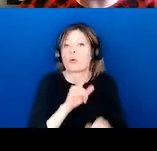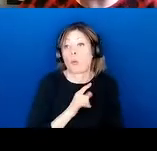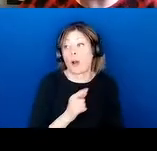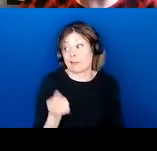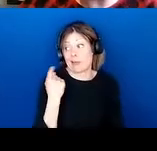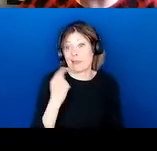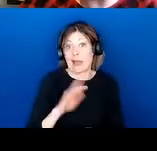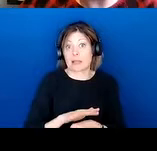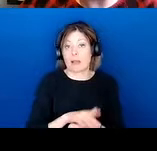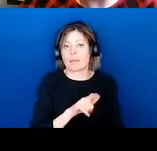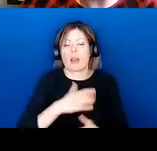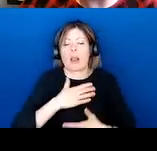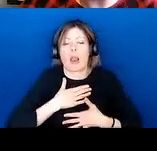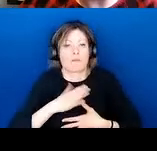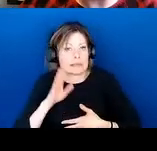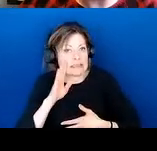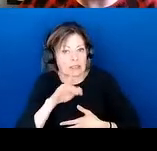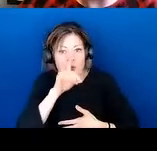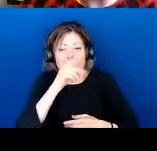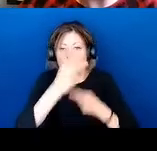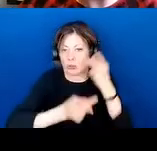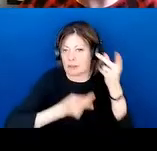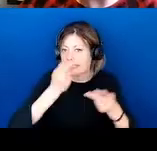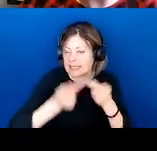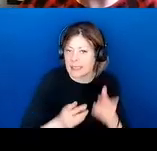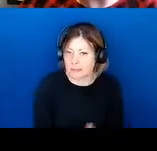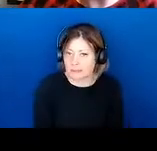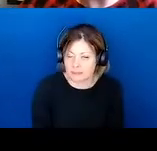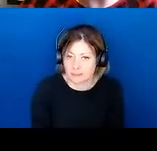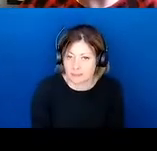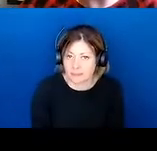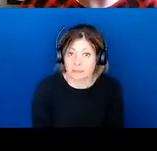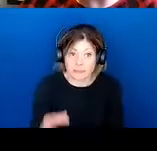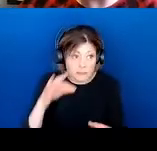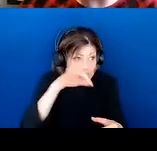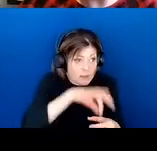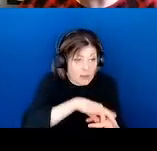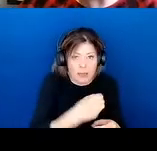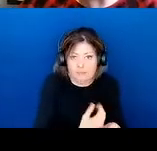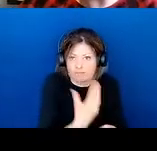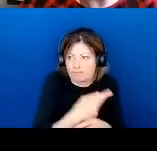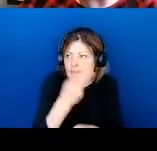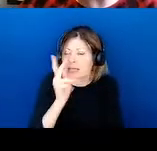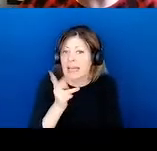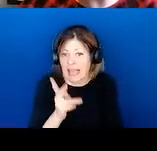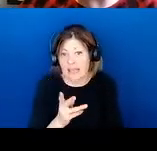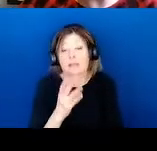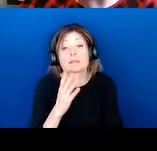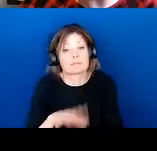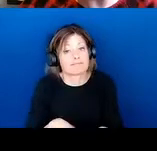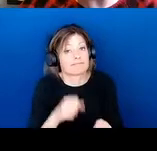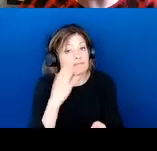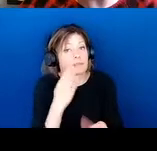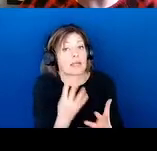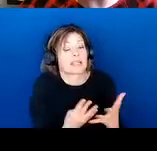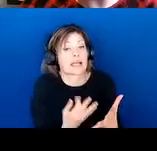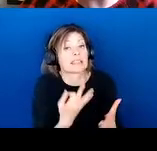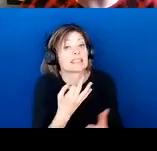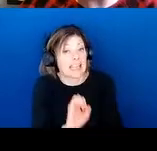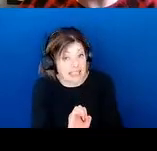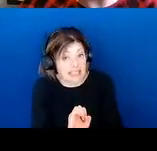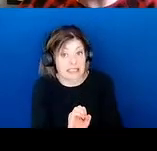that time. Replanting began in the 1980s using the same plants that Hamilton would have